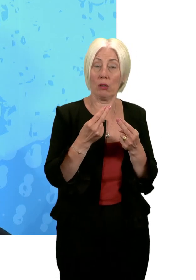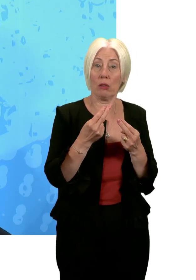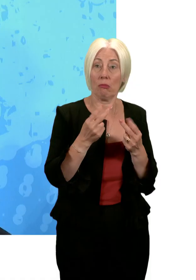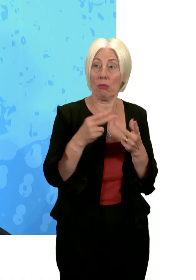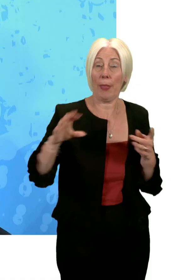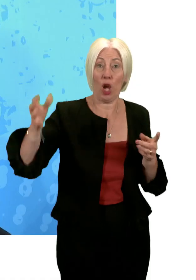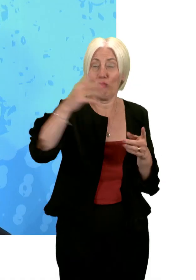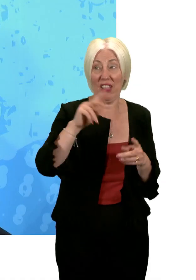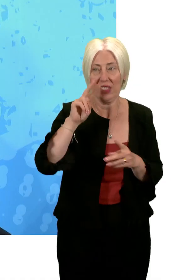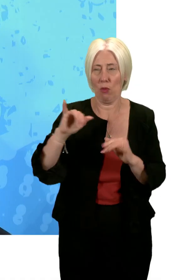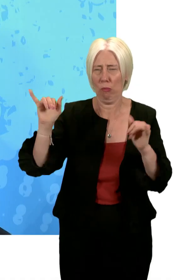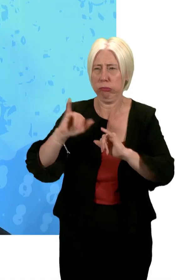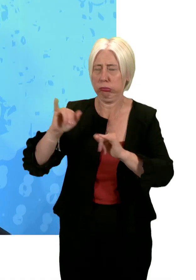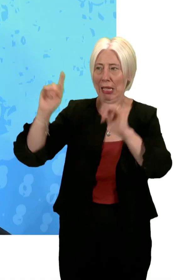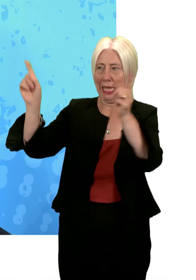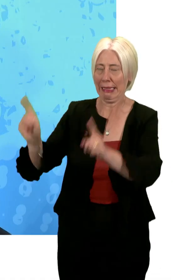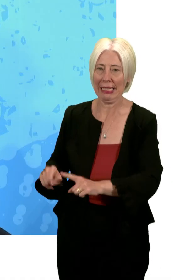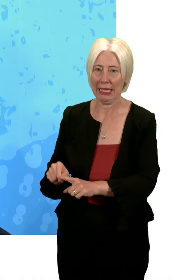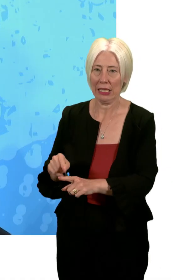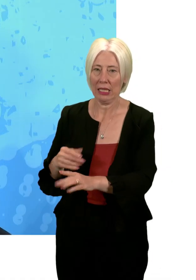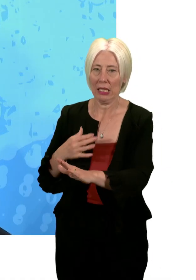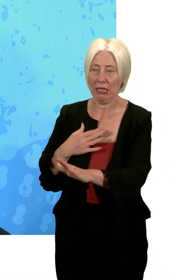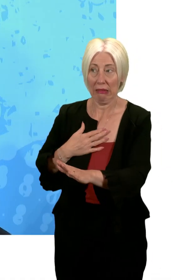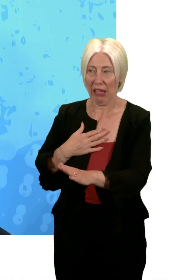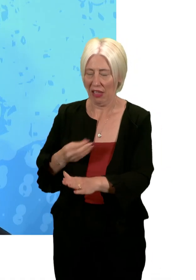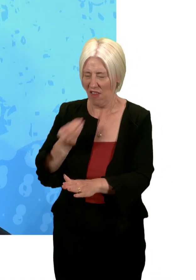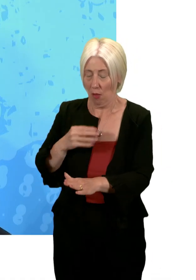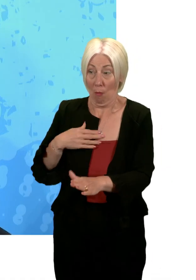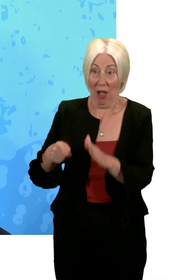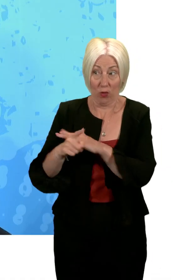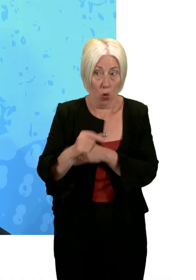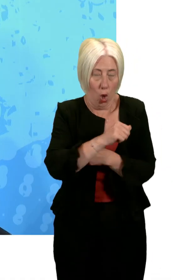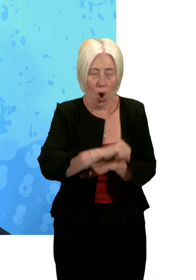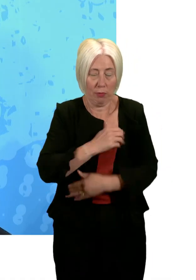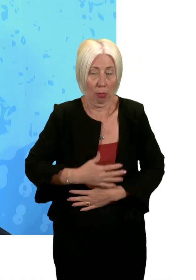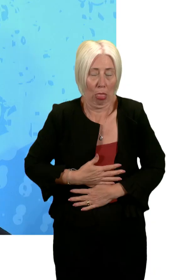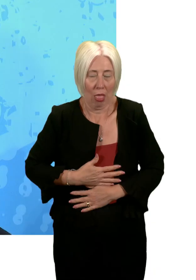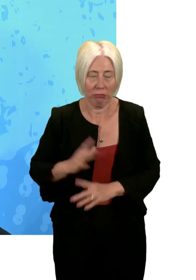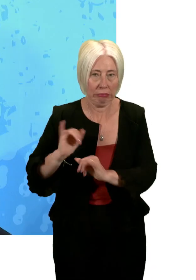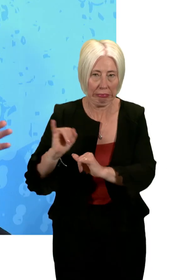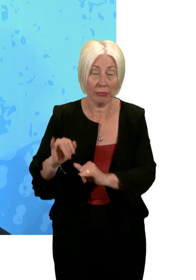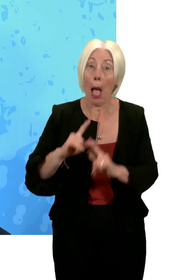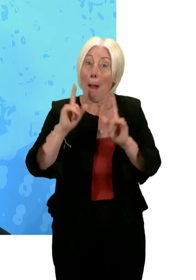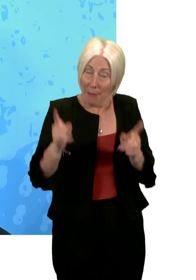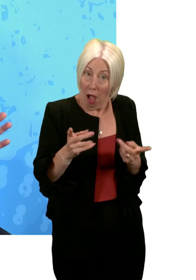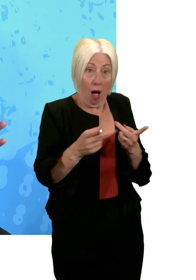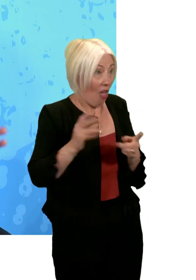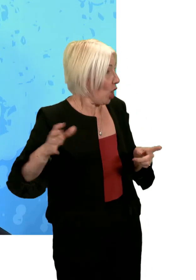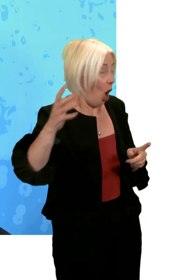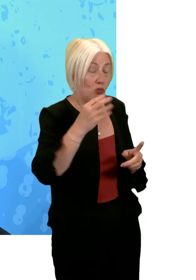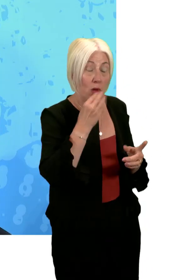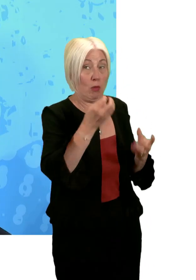food in India. I mean, to the point where you'd probably be hospitalised. So I've seen some amazing, it's an